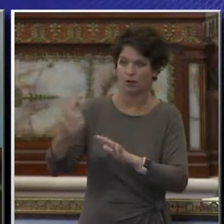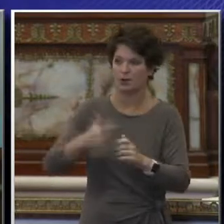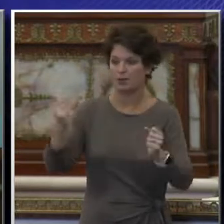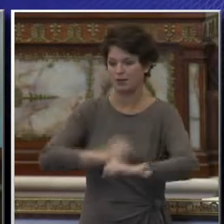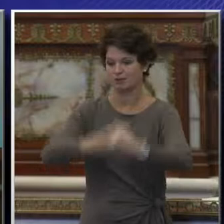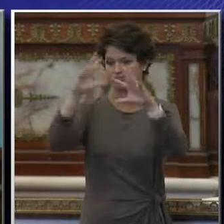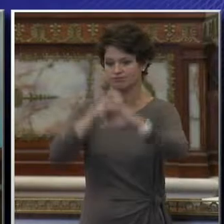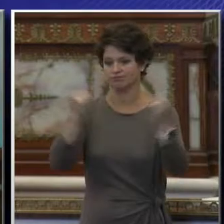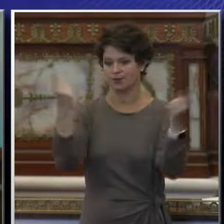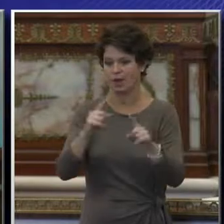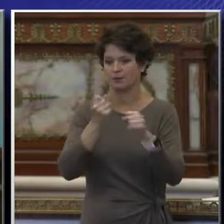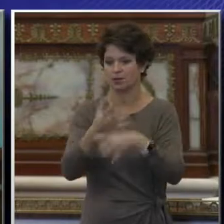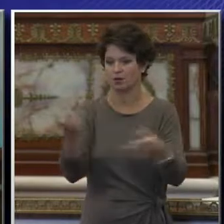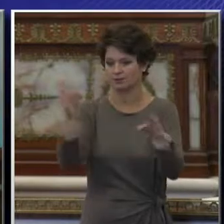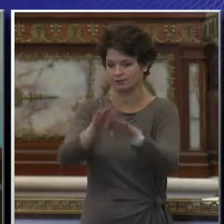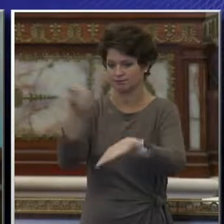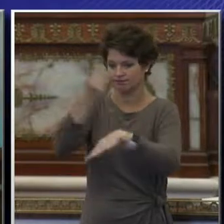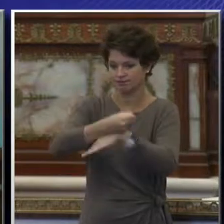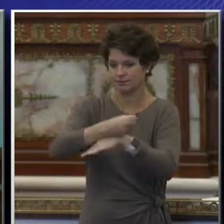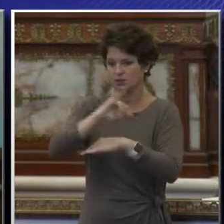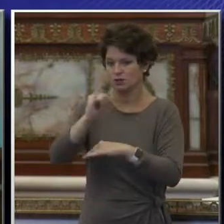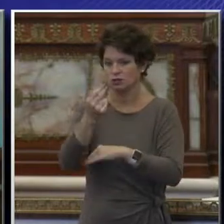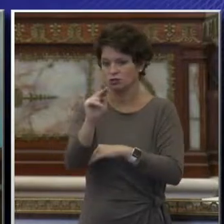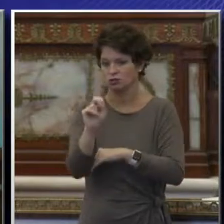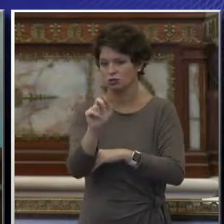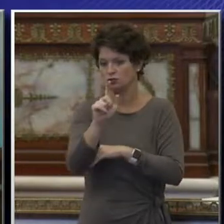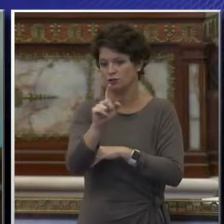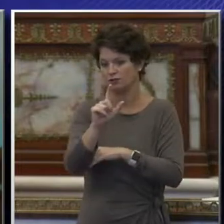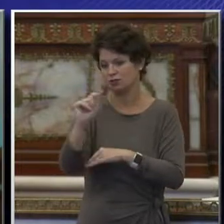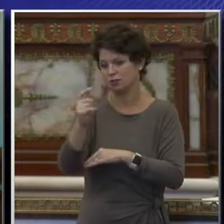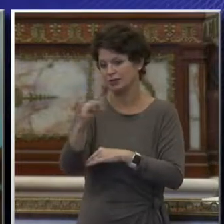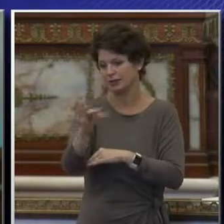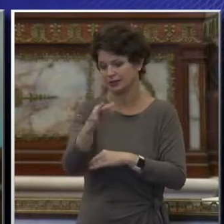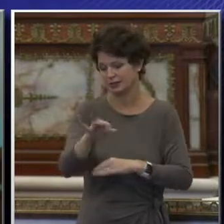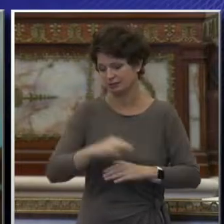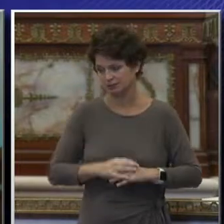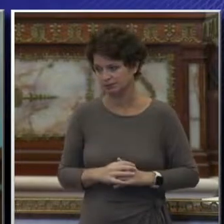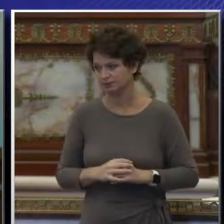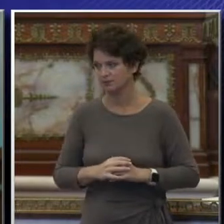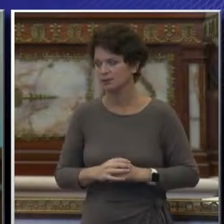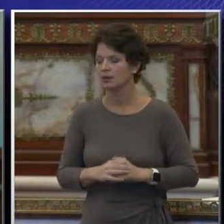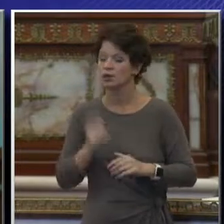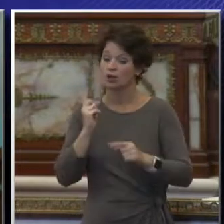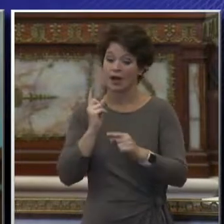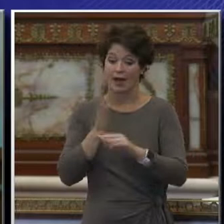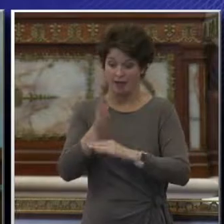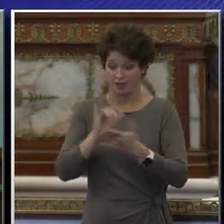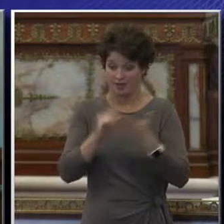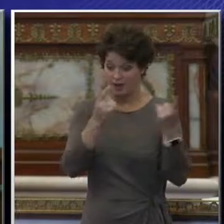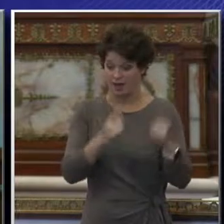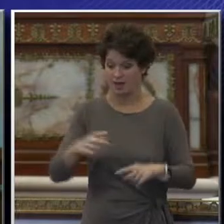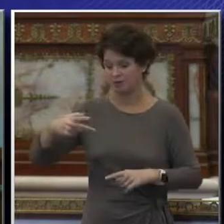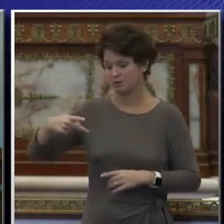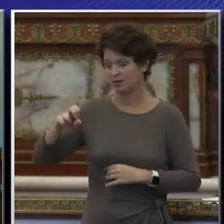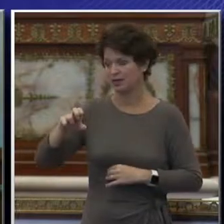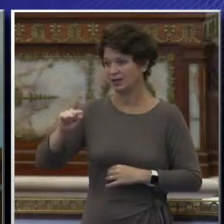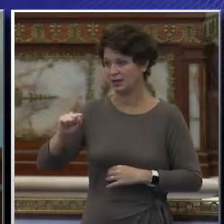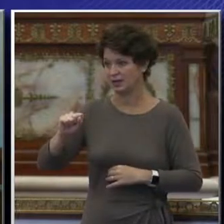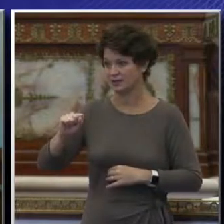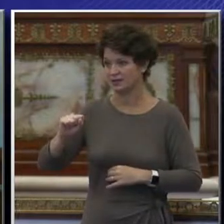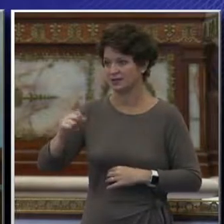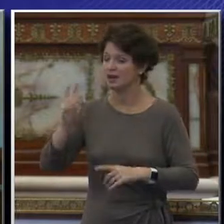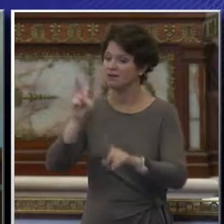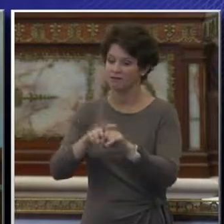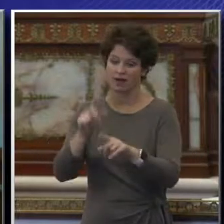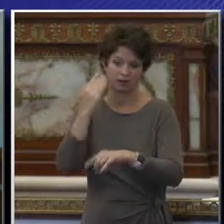explosion closed the refinery operation on June 21st, 2019. Shortly thereafter, PES filed